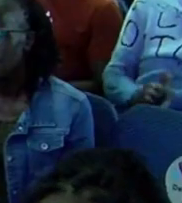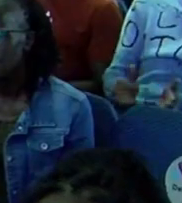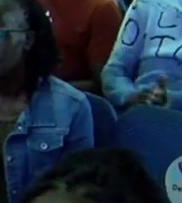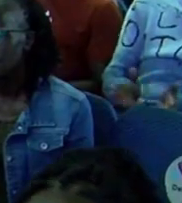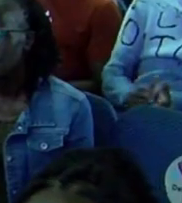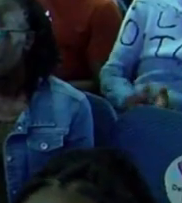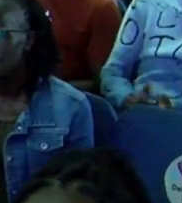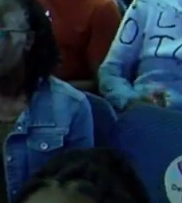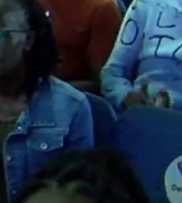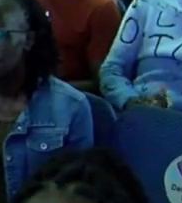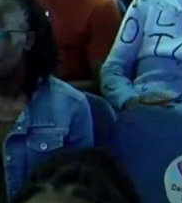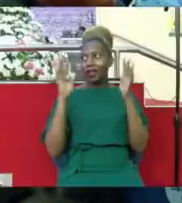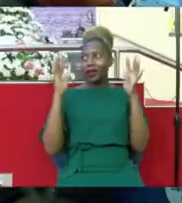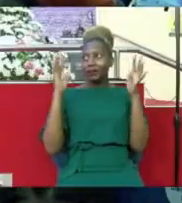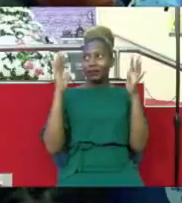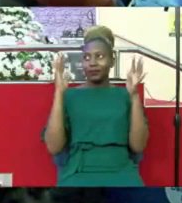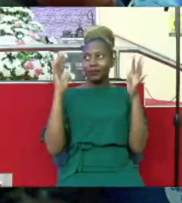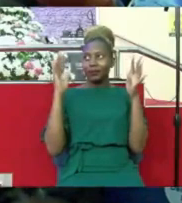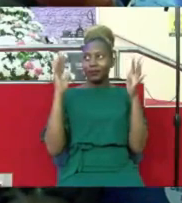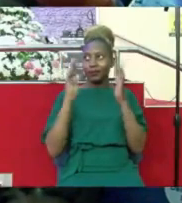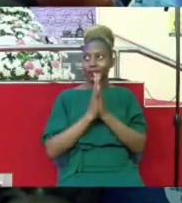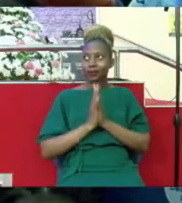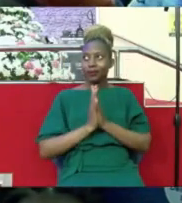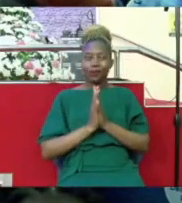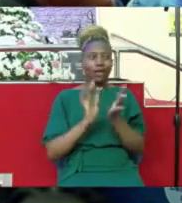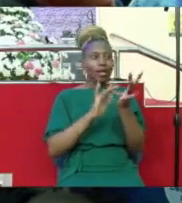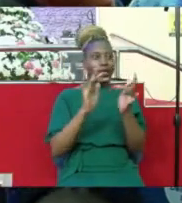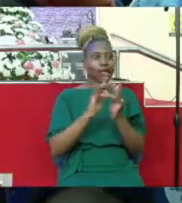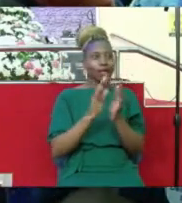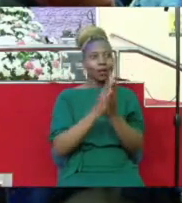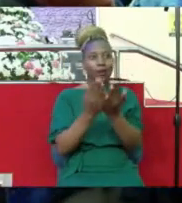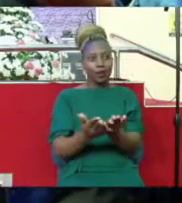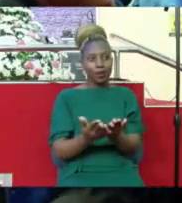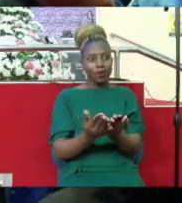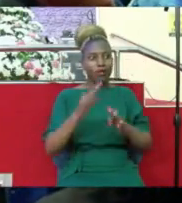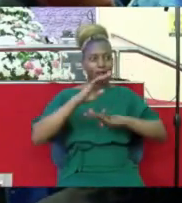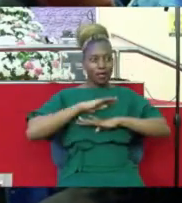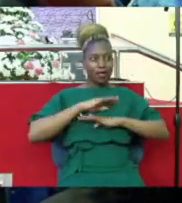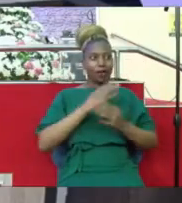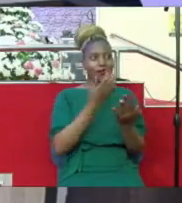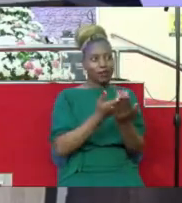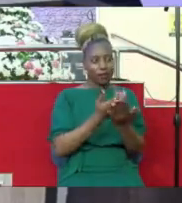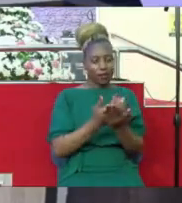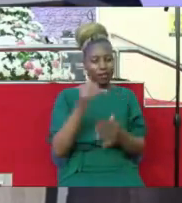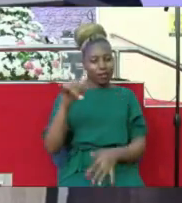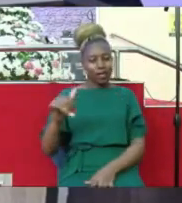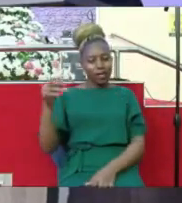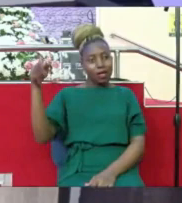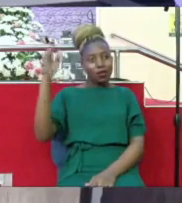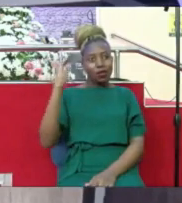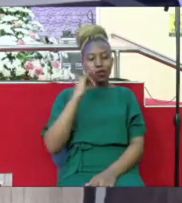This Bible is enough evidence that God is